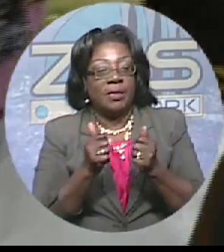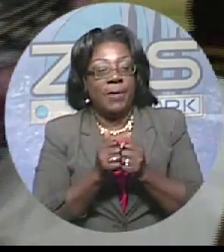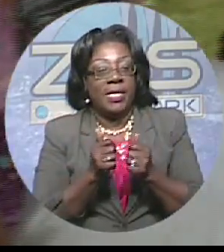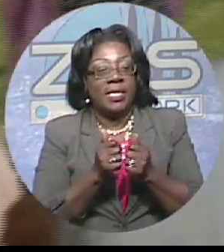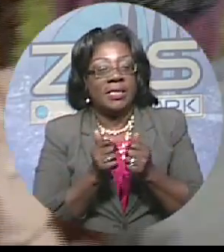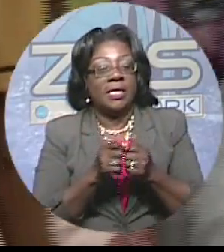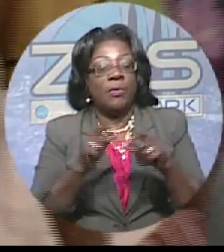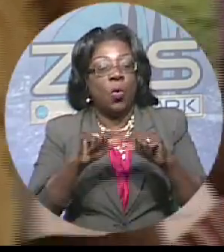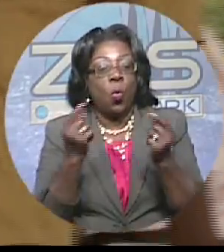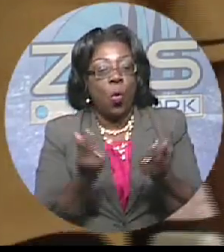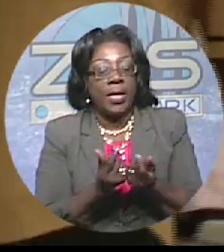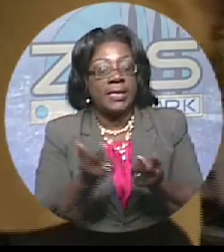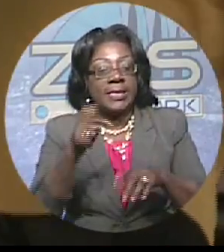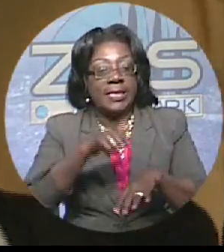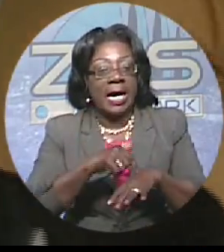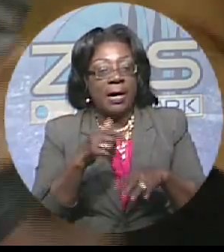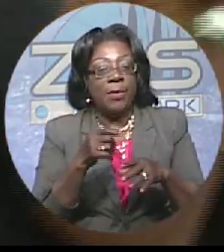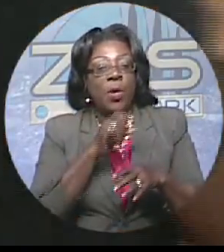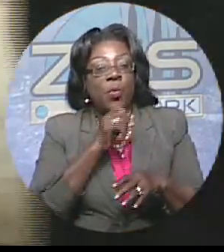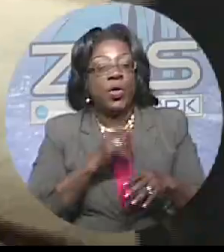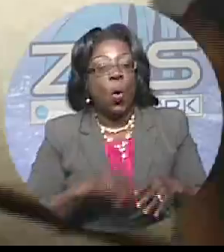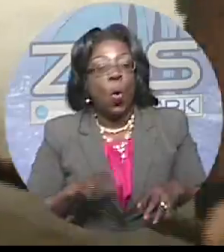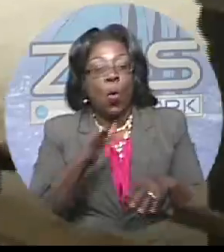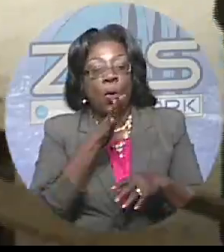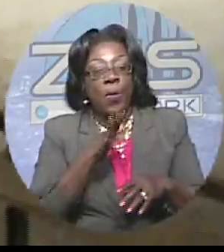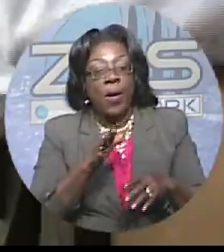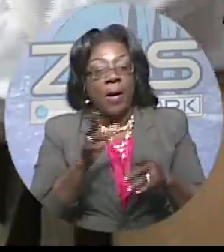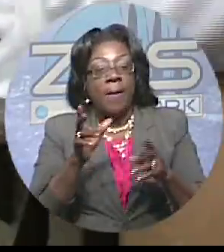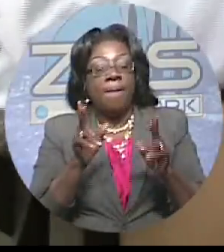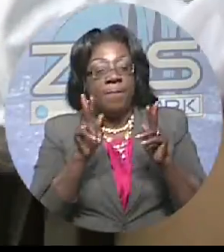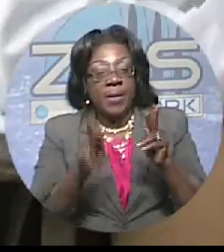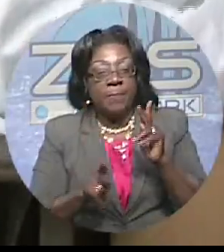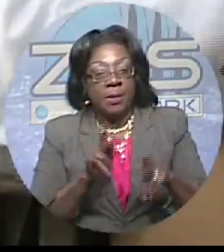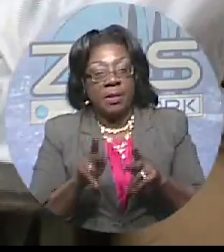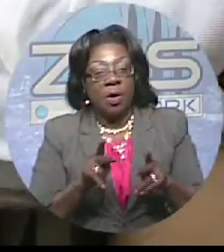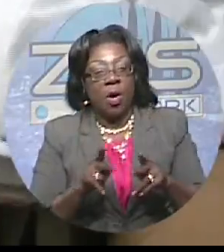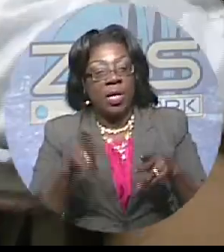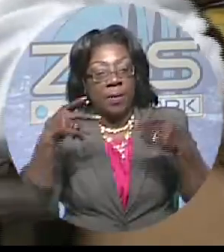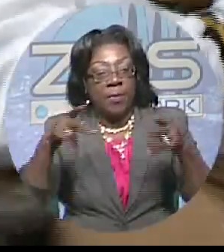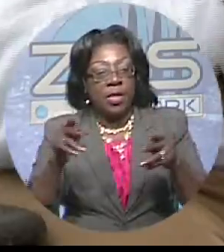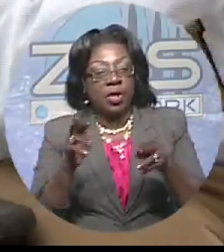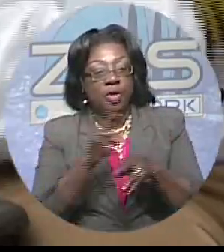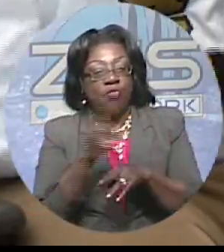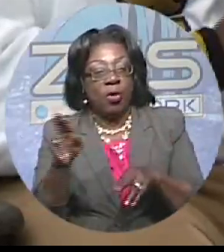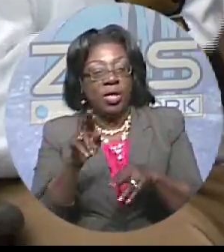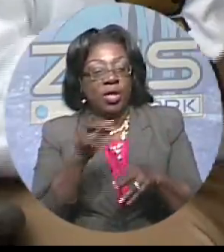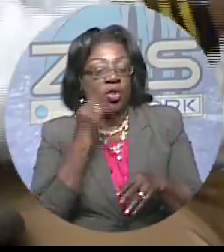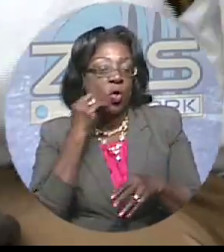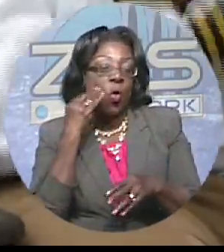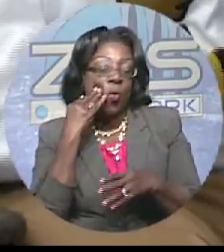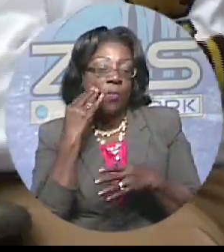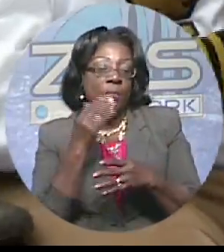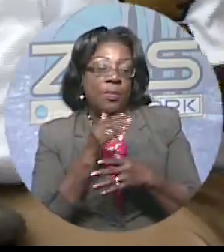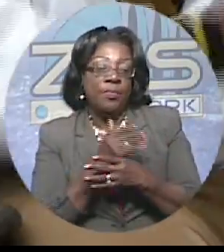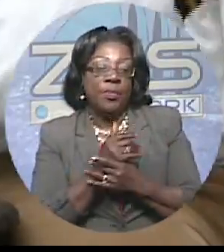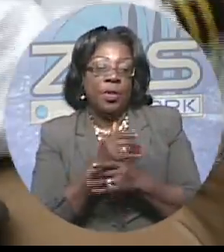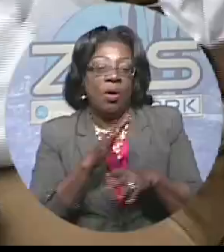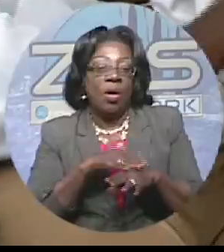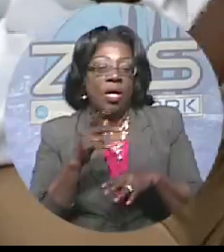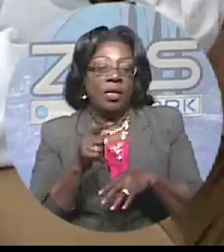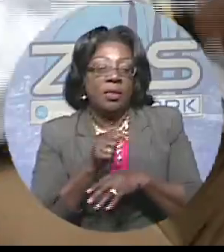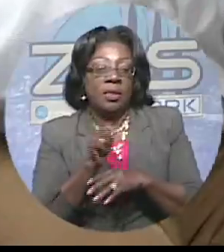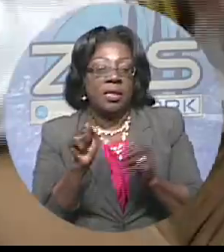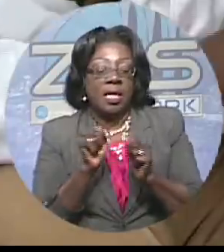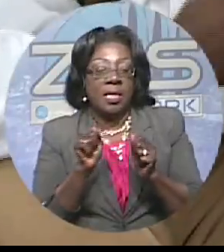pearls living at the Purses Rogers Home for the Aged on Hawthorne Road on Saturday. In addition to slamming dominoes, singing